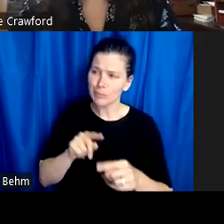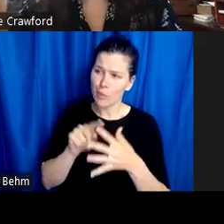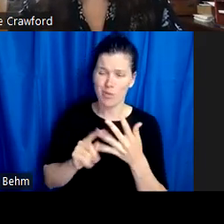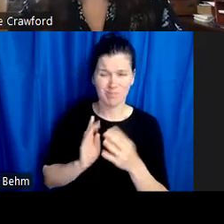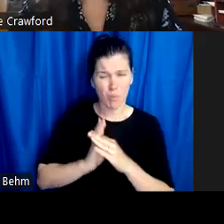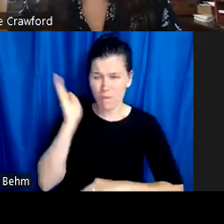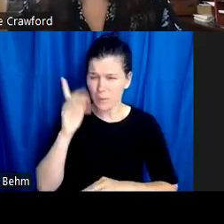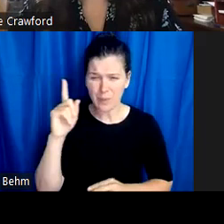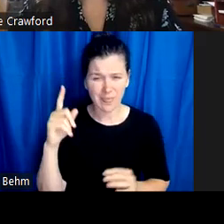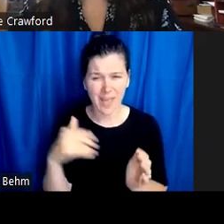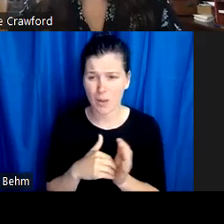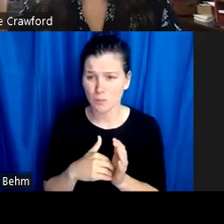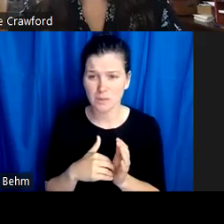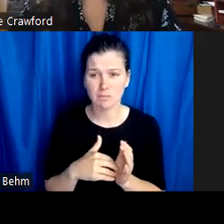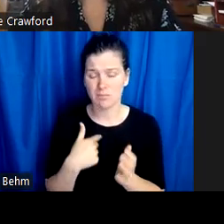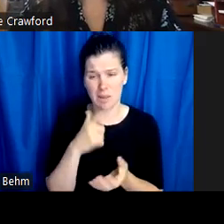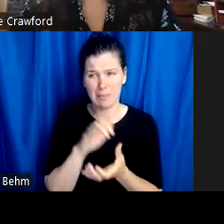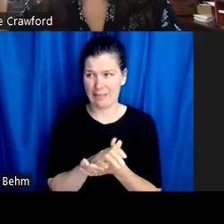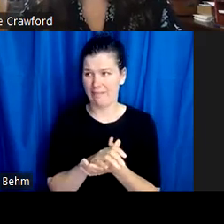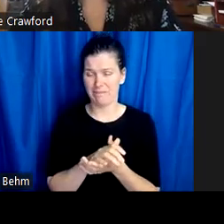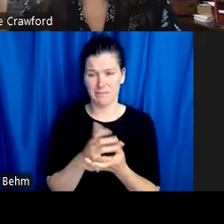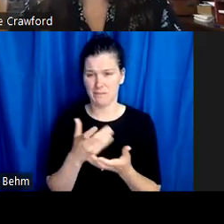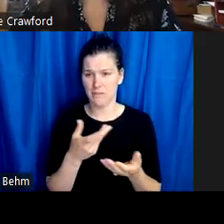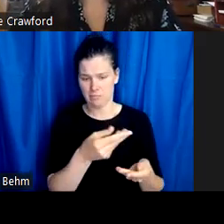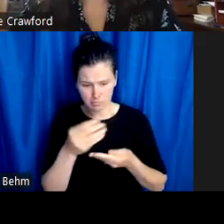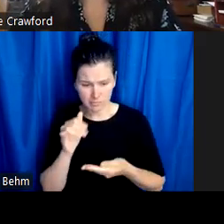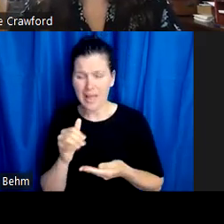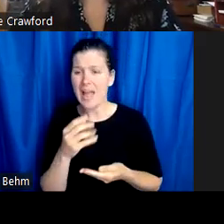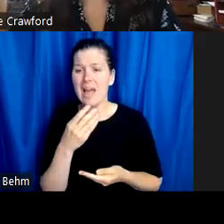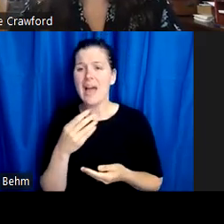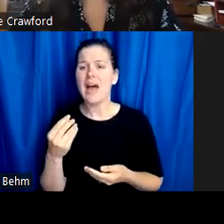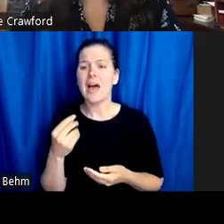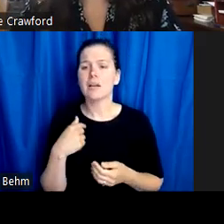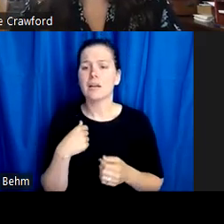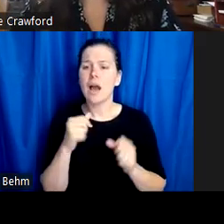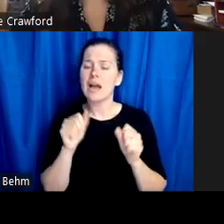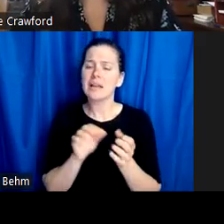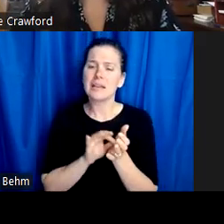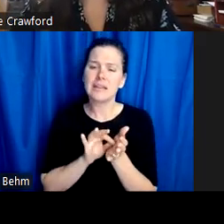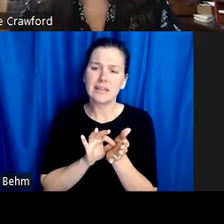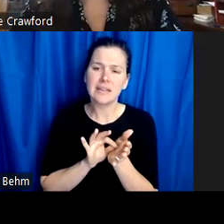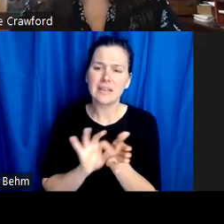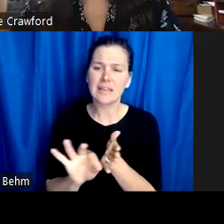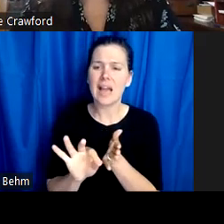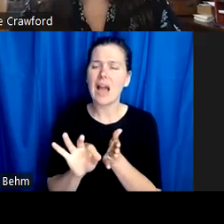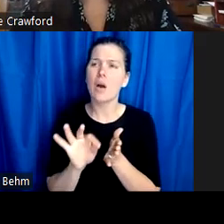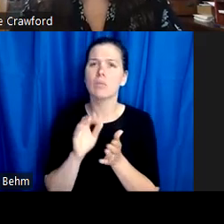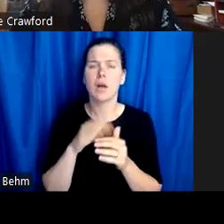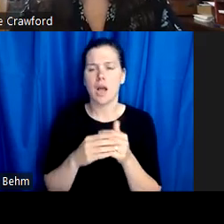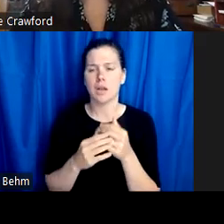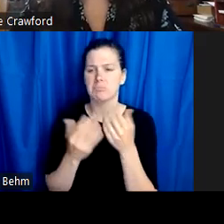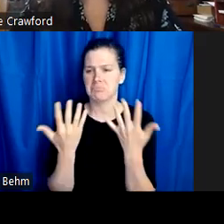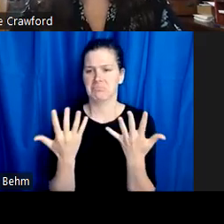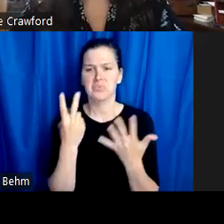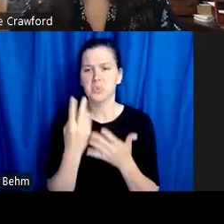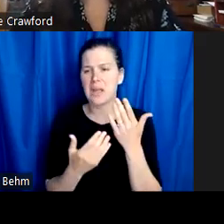believe. And I can count on 2 hands only the number that woke up agitated enough and swinging where somebody could have gotten hurt.